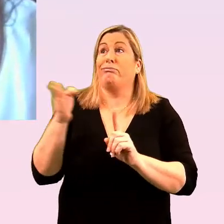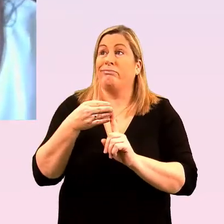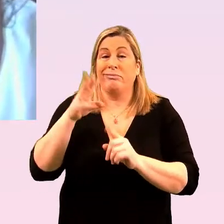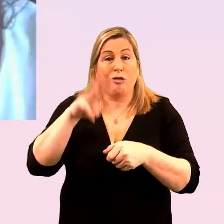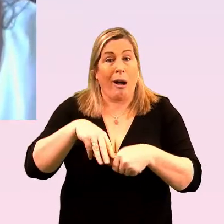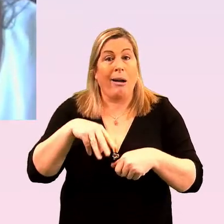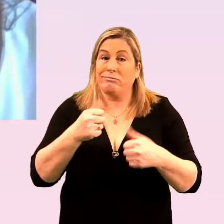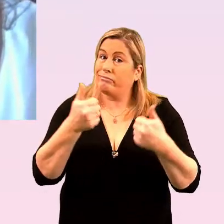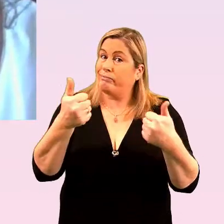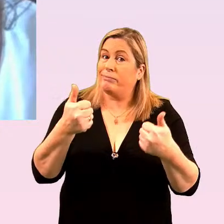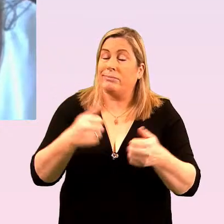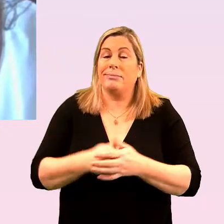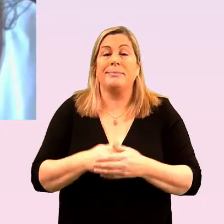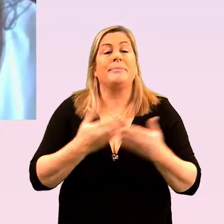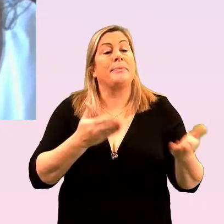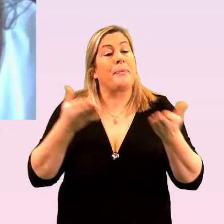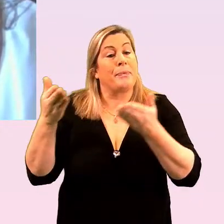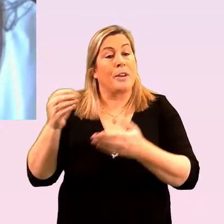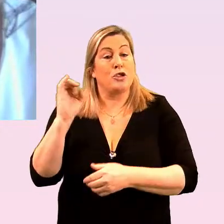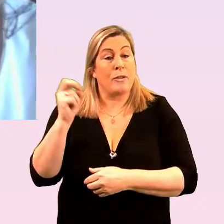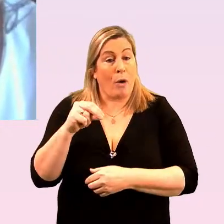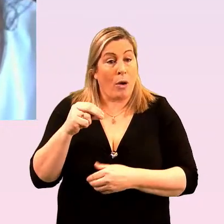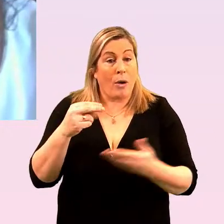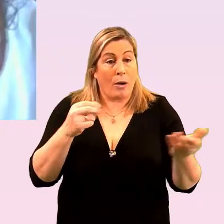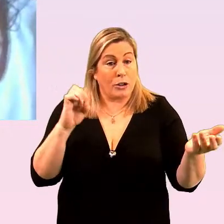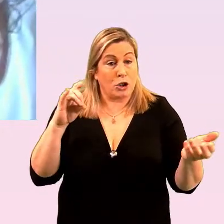Thank you so much, Siobhan. And over to you, Shauna.